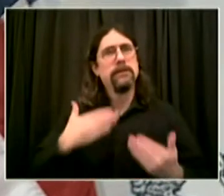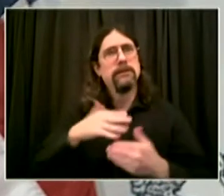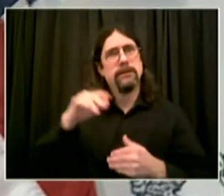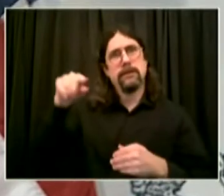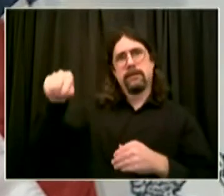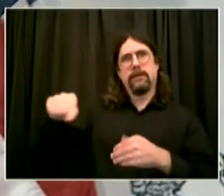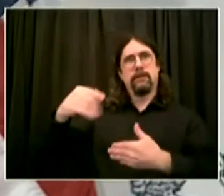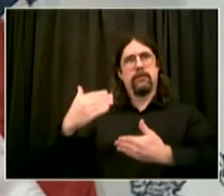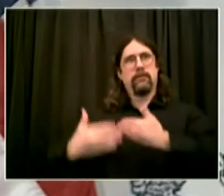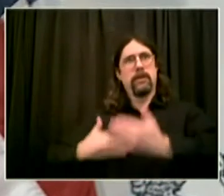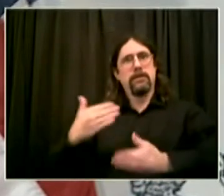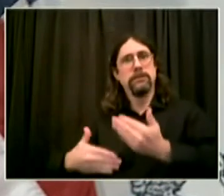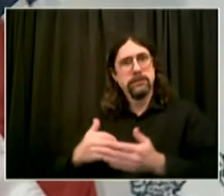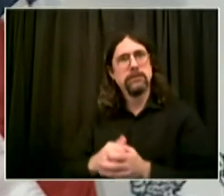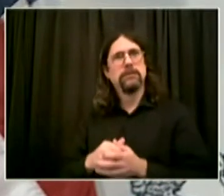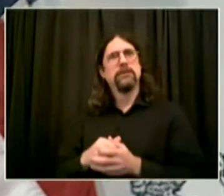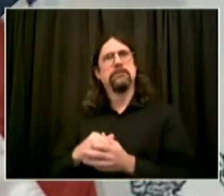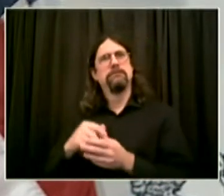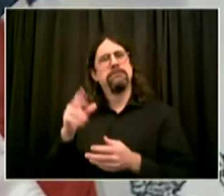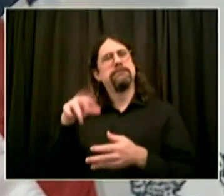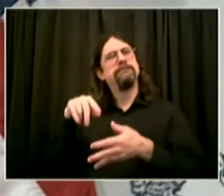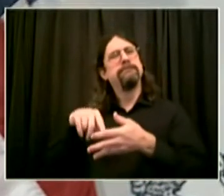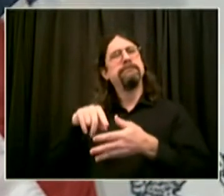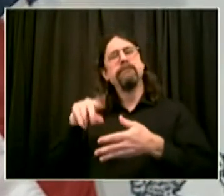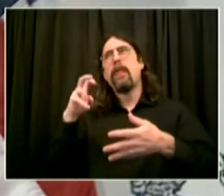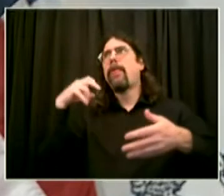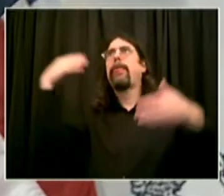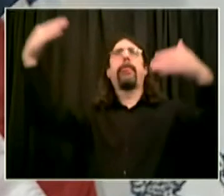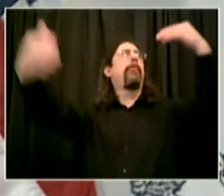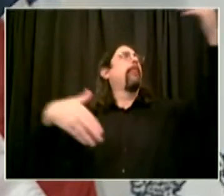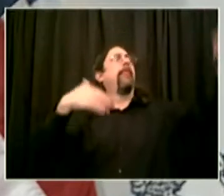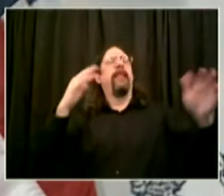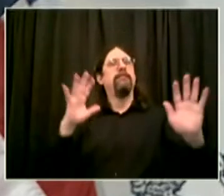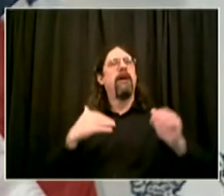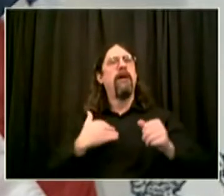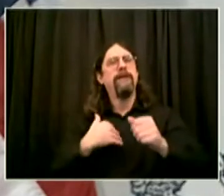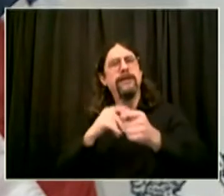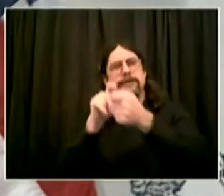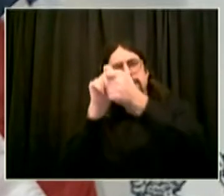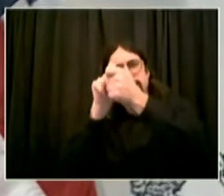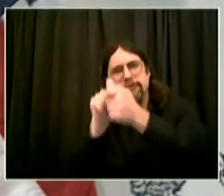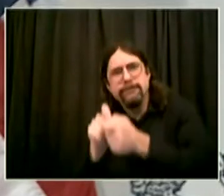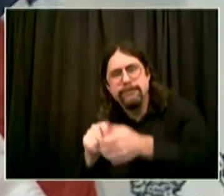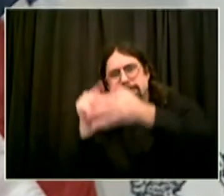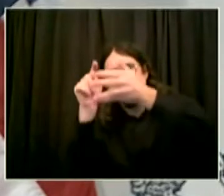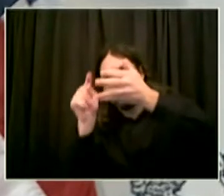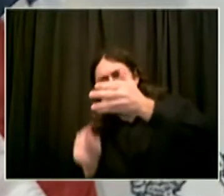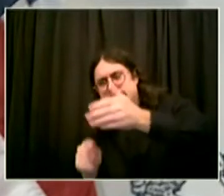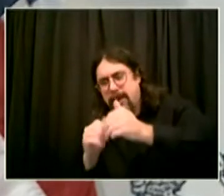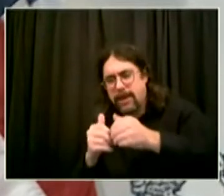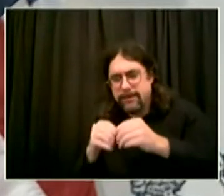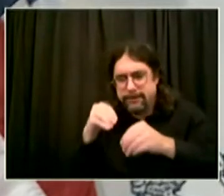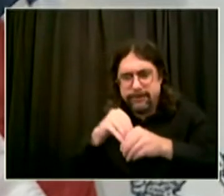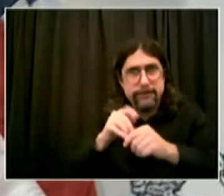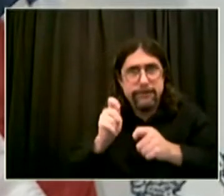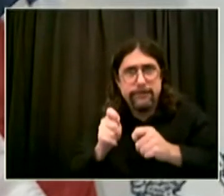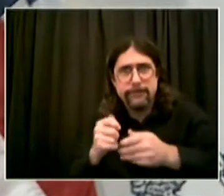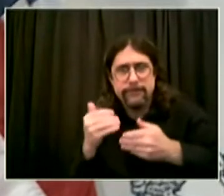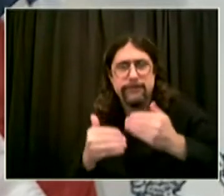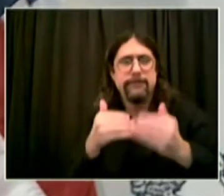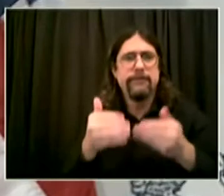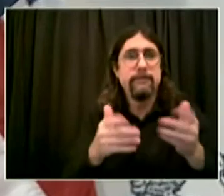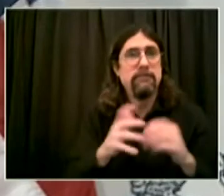the really deep community process to hear people, and again, to hear